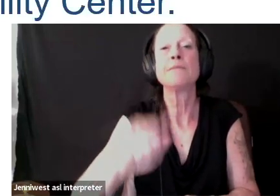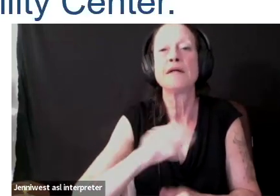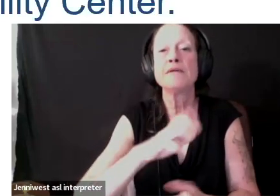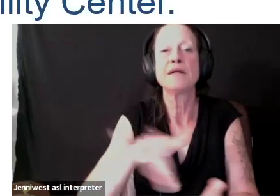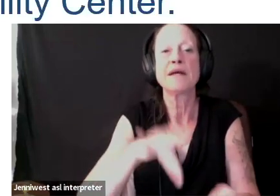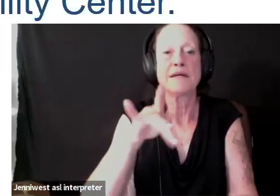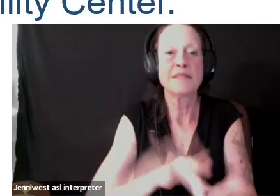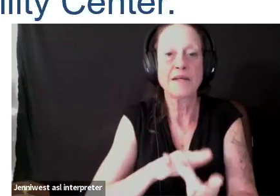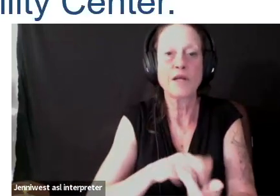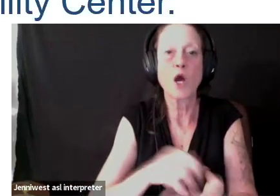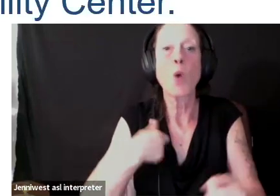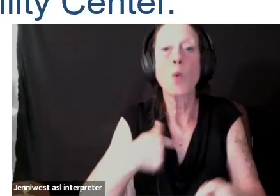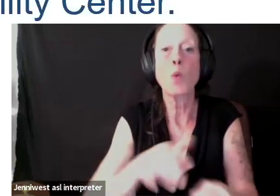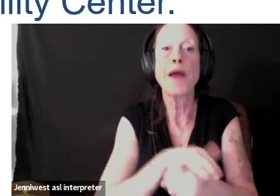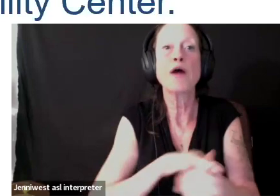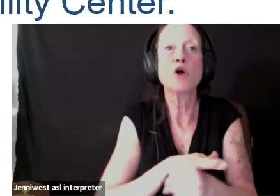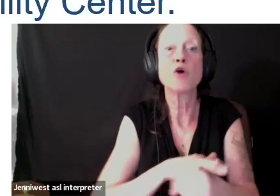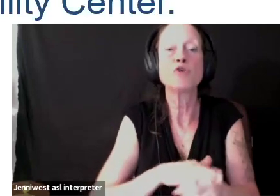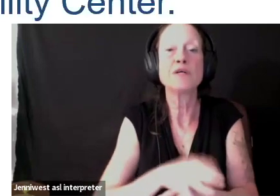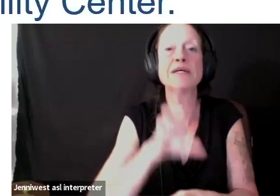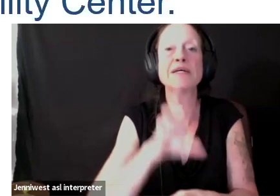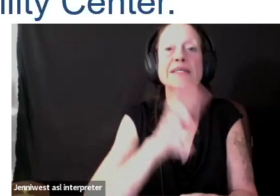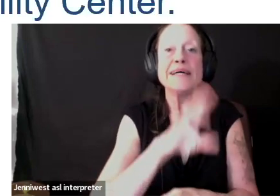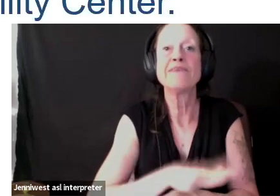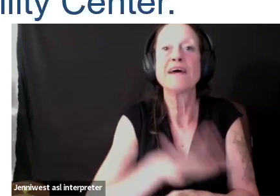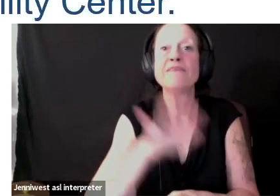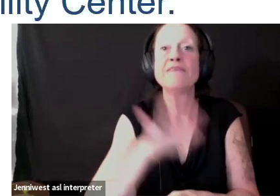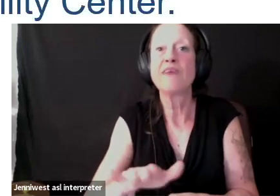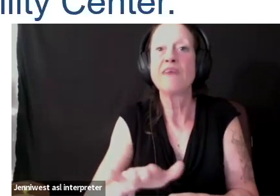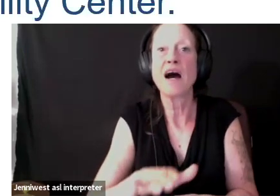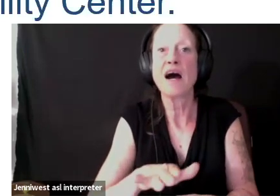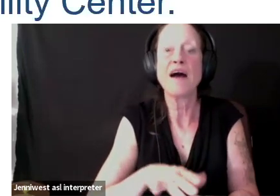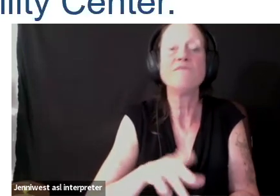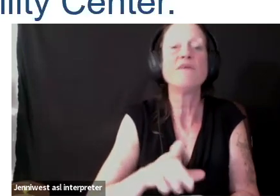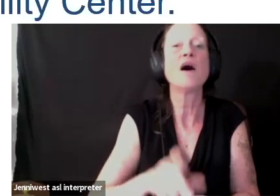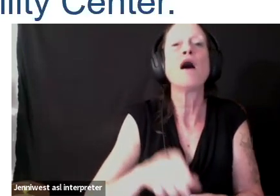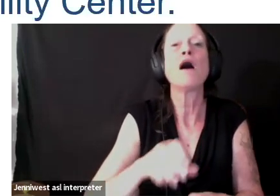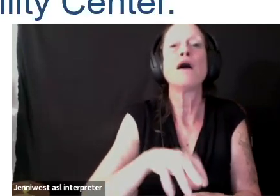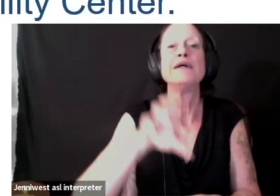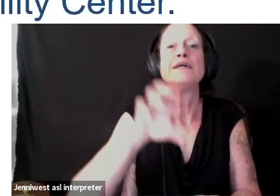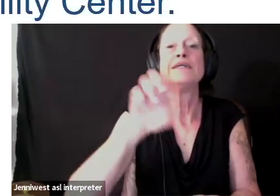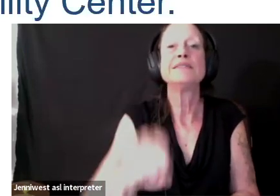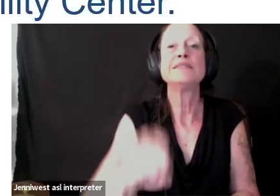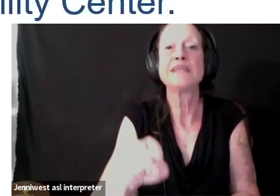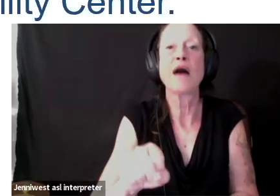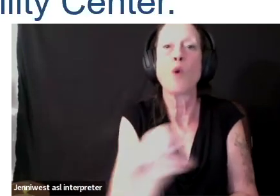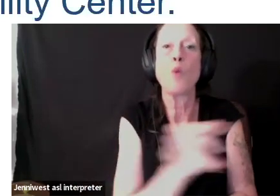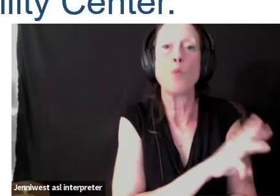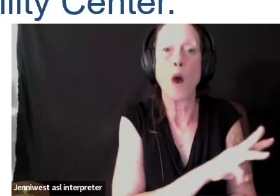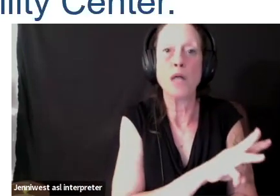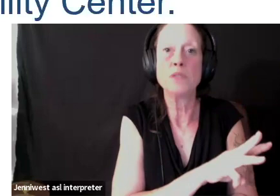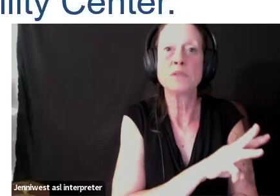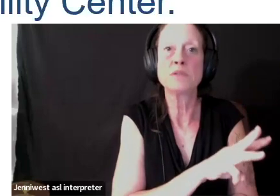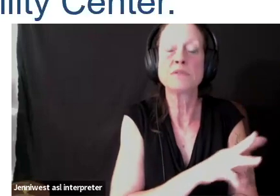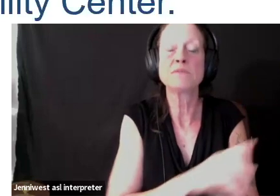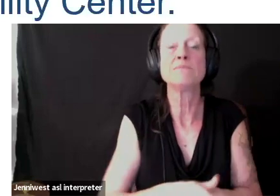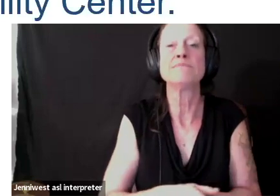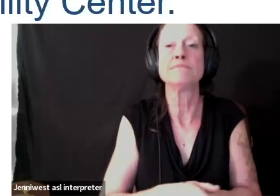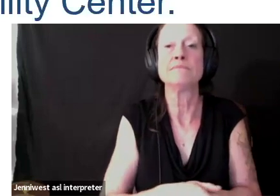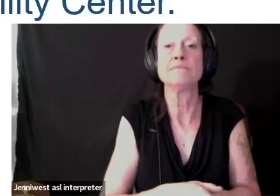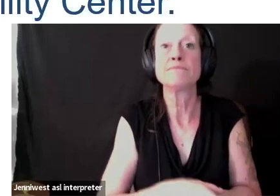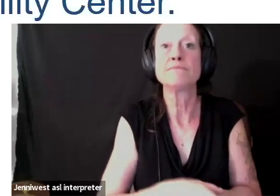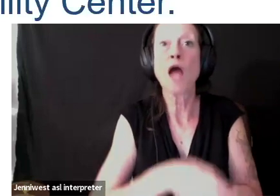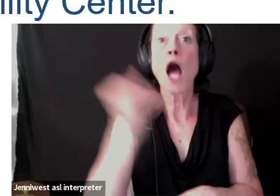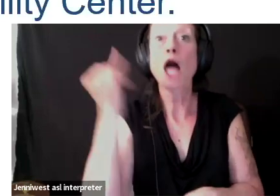other automatic qualifications, then no, you don't get a PCA card. Okay, so applications are processed at the